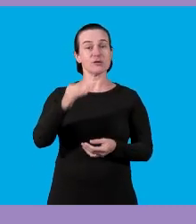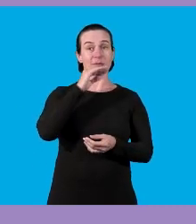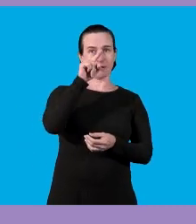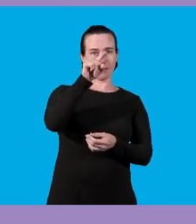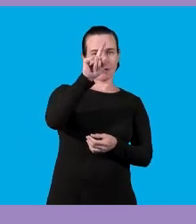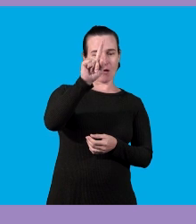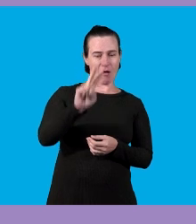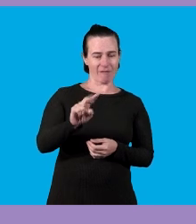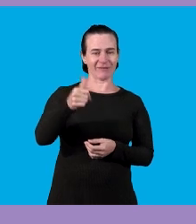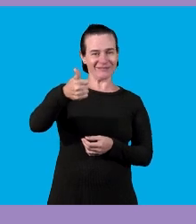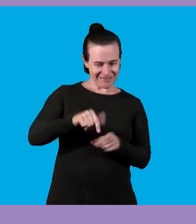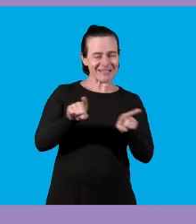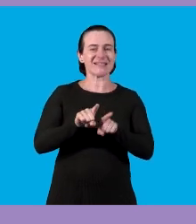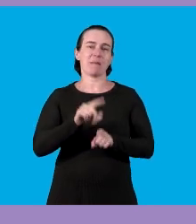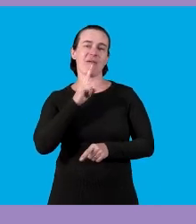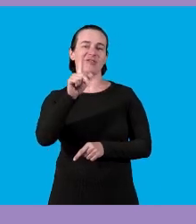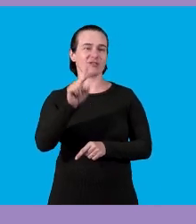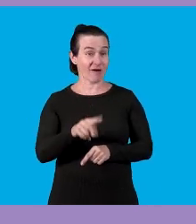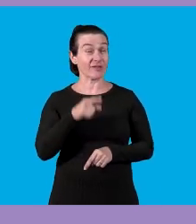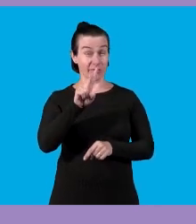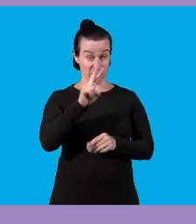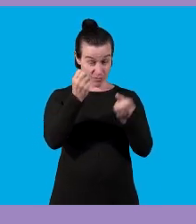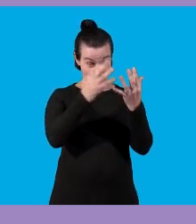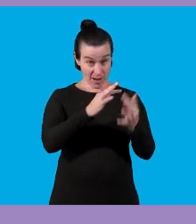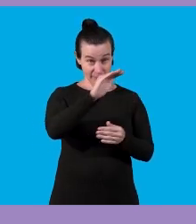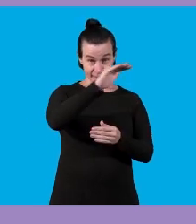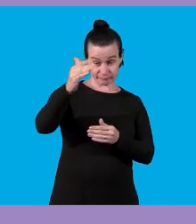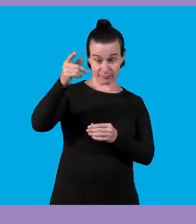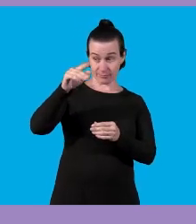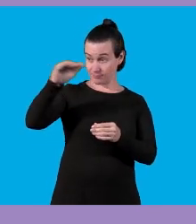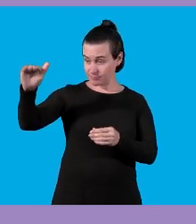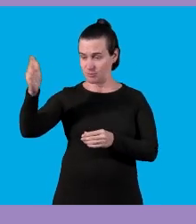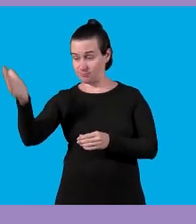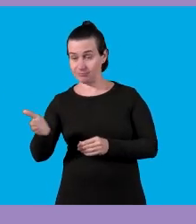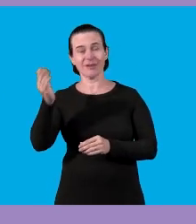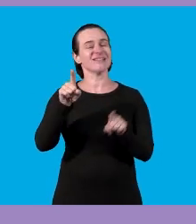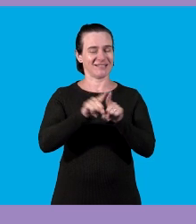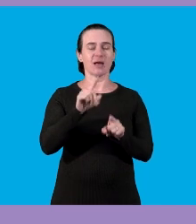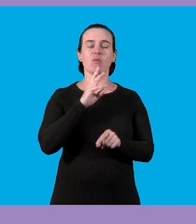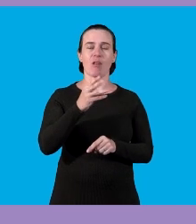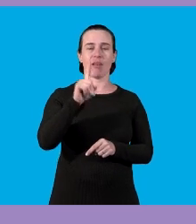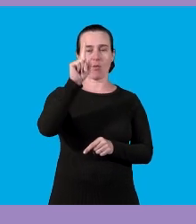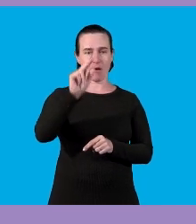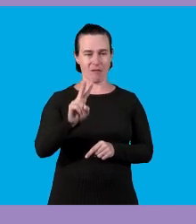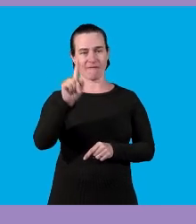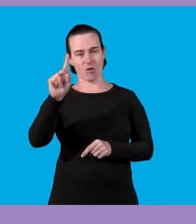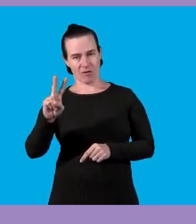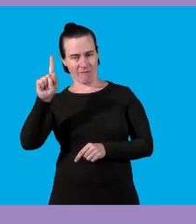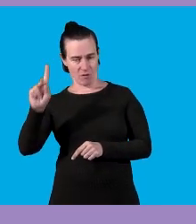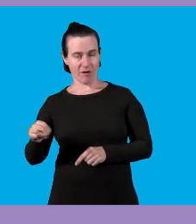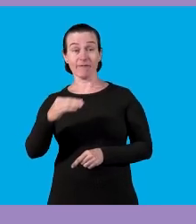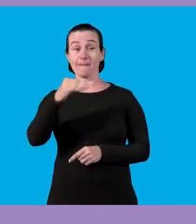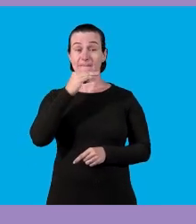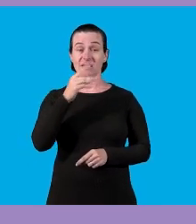half. So I've got a half and I've got a half, and that will happen to all the sides. And therefore we say, therefore,